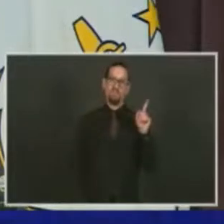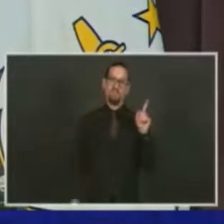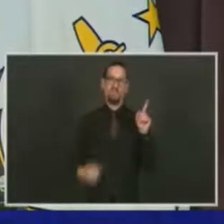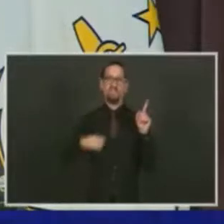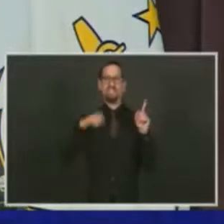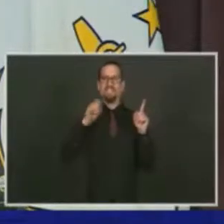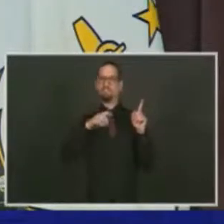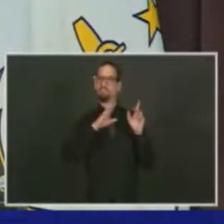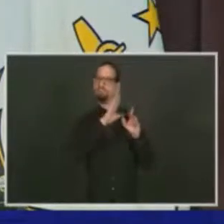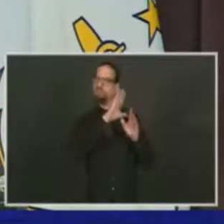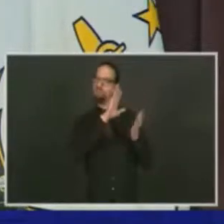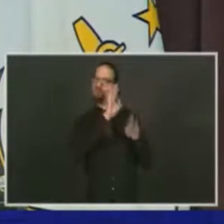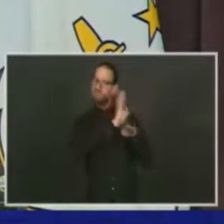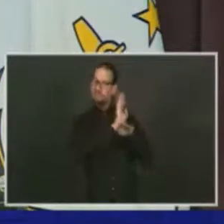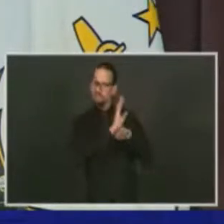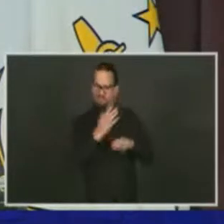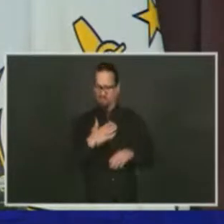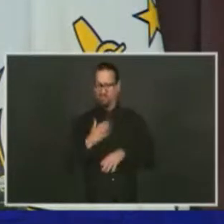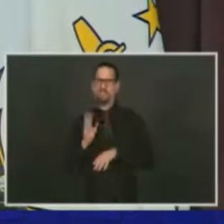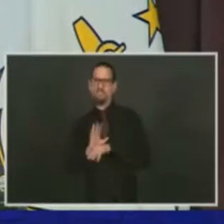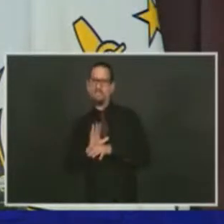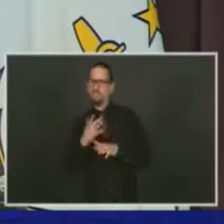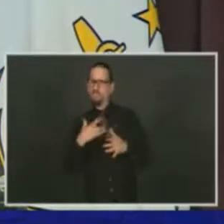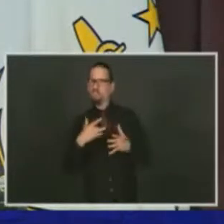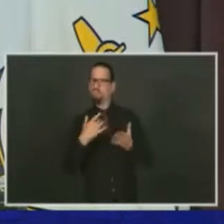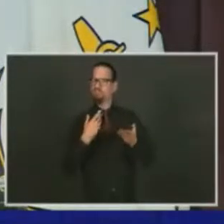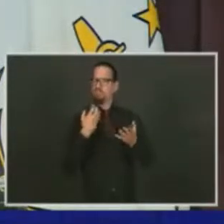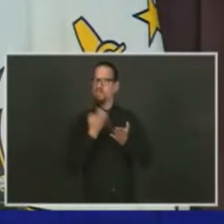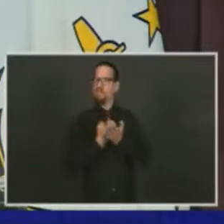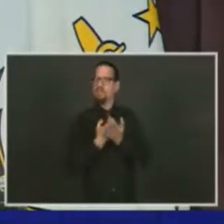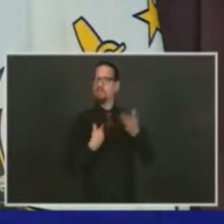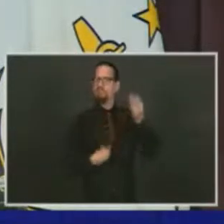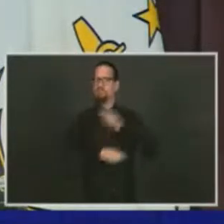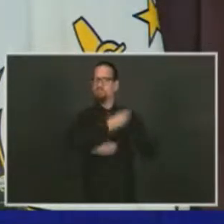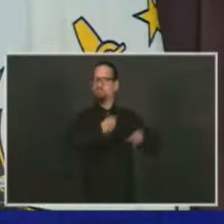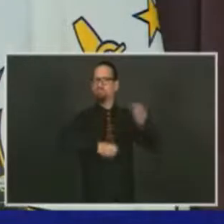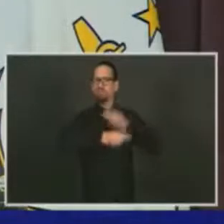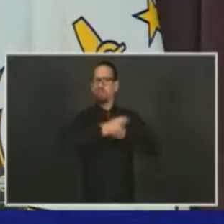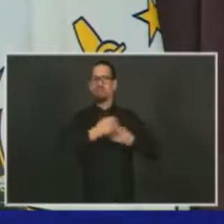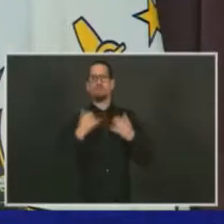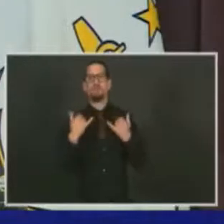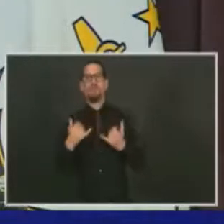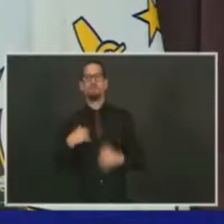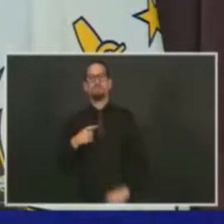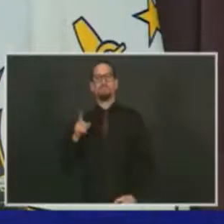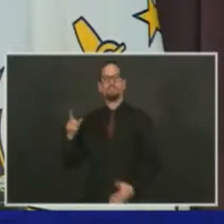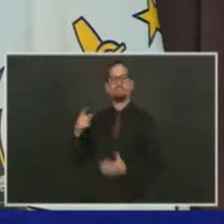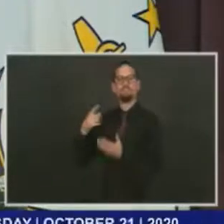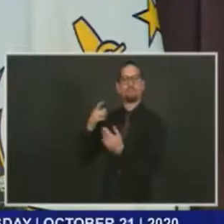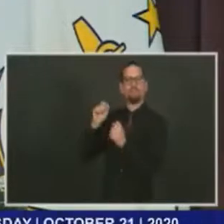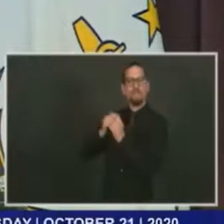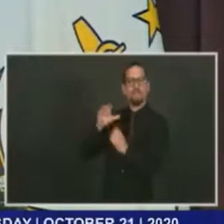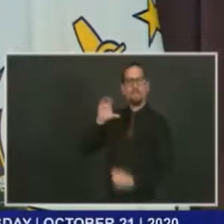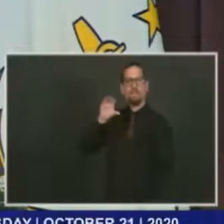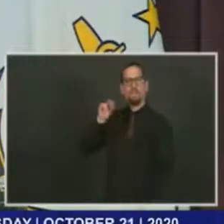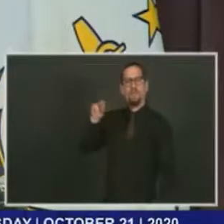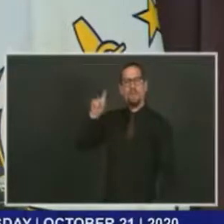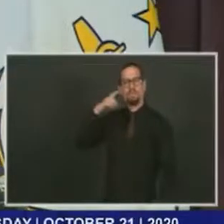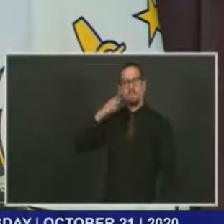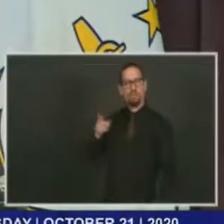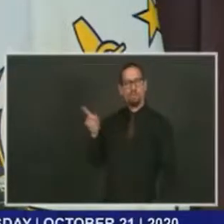together. But in fact, just earlier today, I connected with Governor Lamont. He's in favor of it, very much